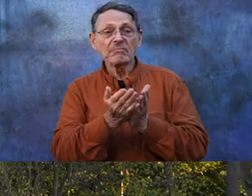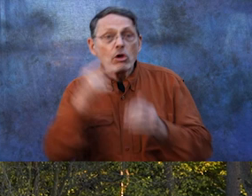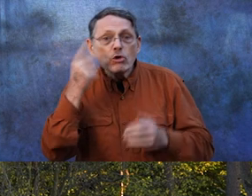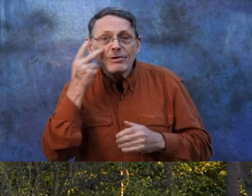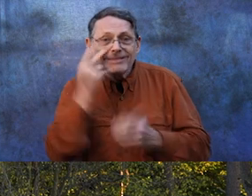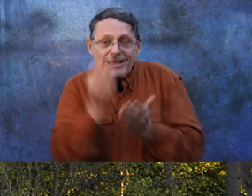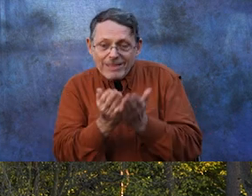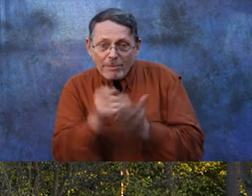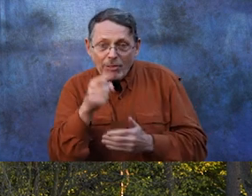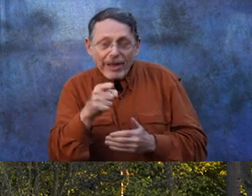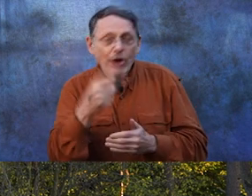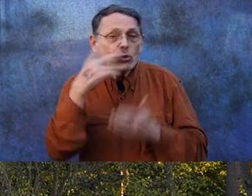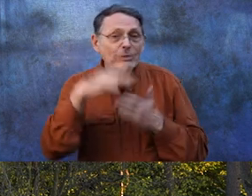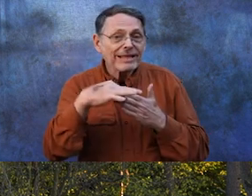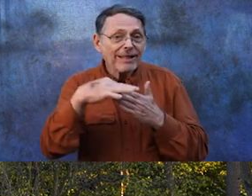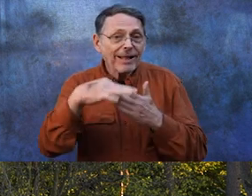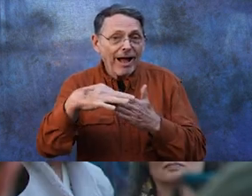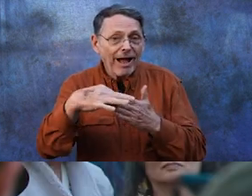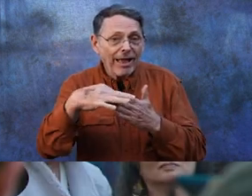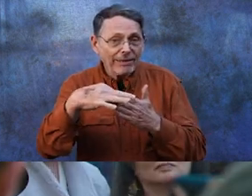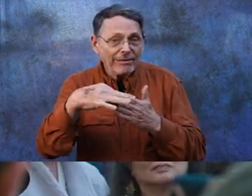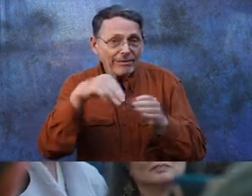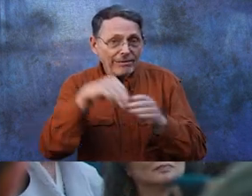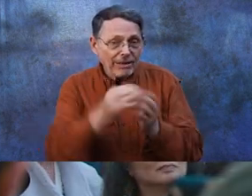And see the boat that awaits you and the guide in the boat.